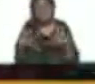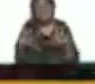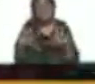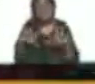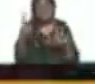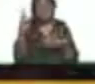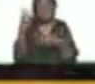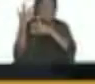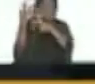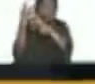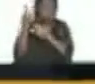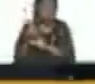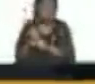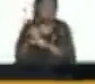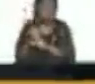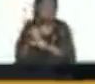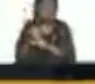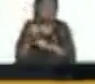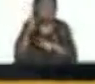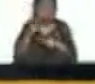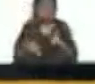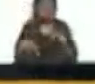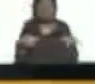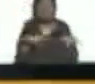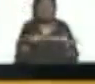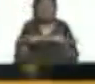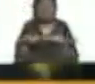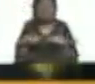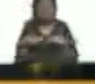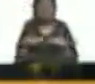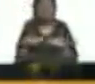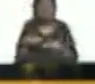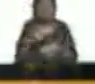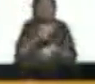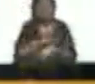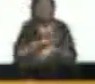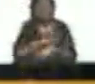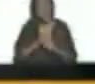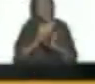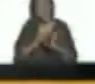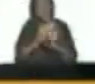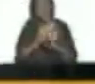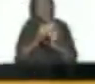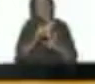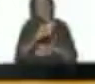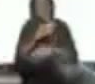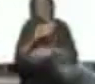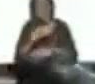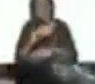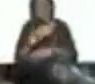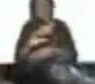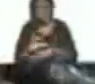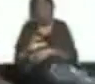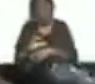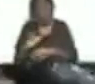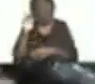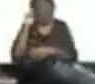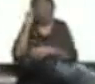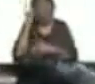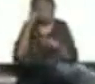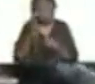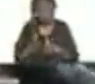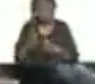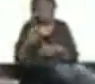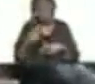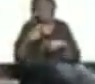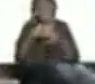achievements are immeasurable. Wilchcombe was an iconic parliamentarian and also a very productive